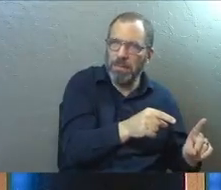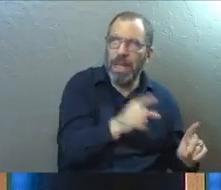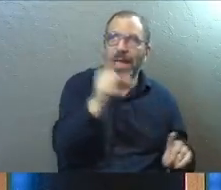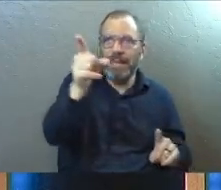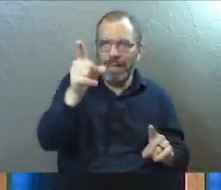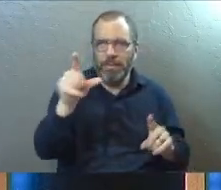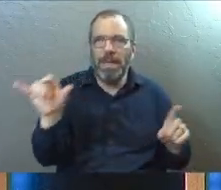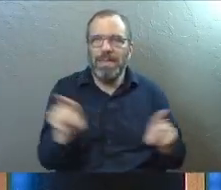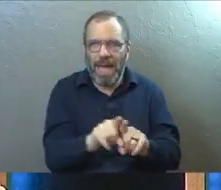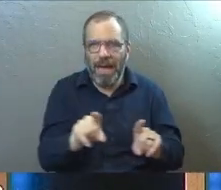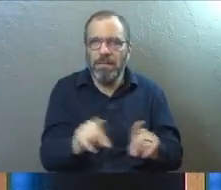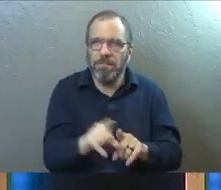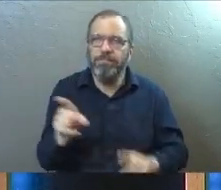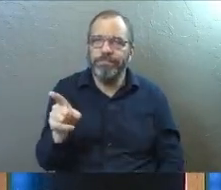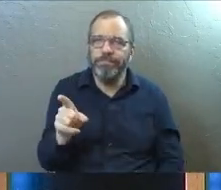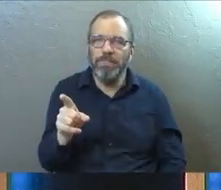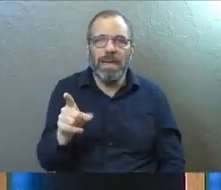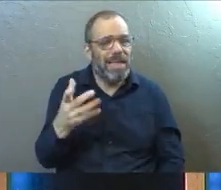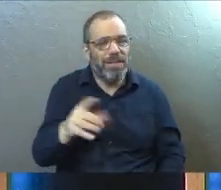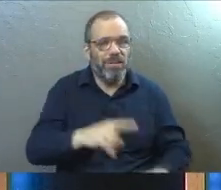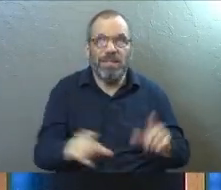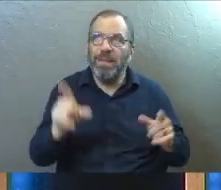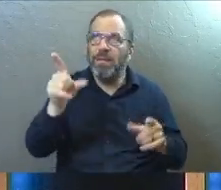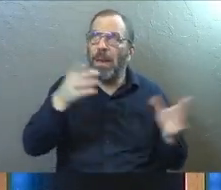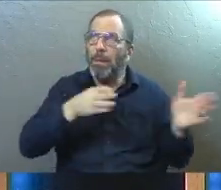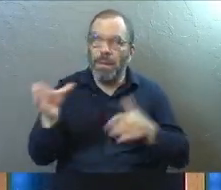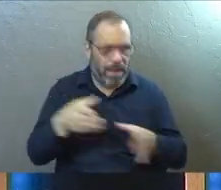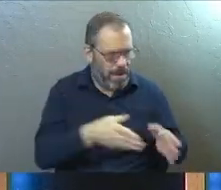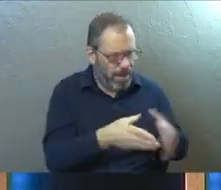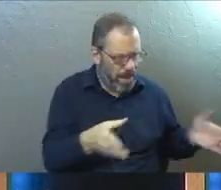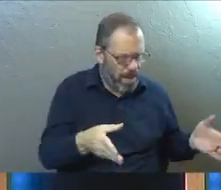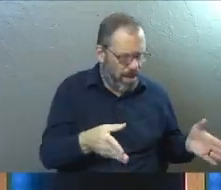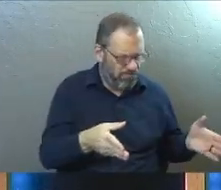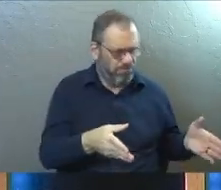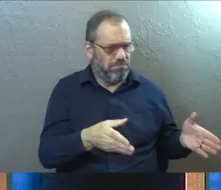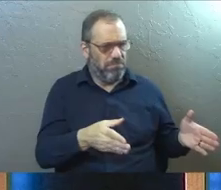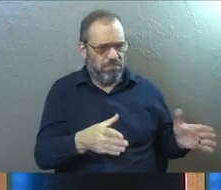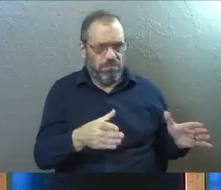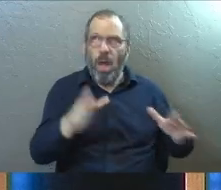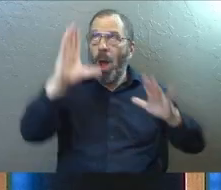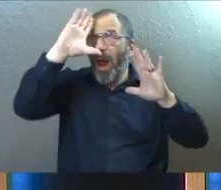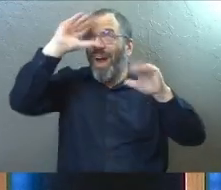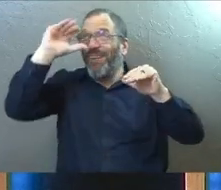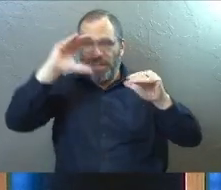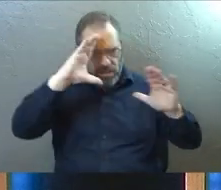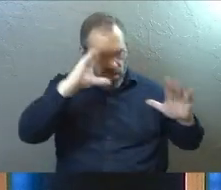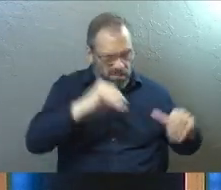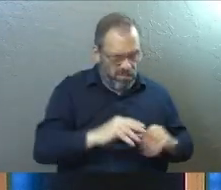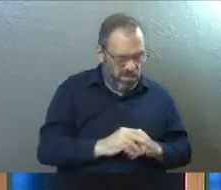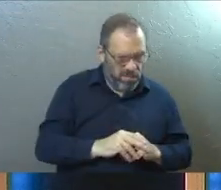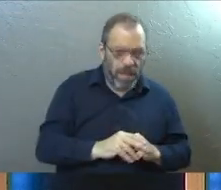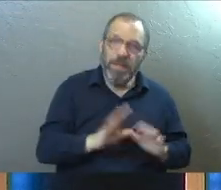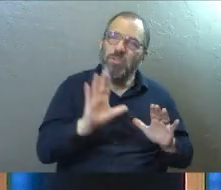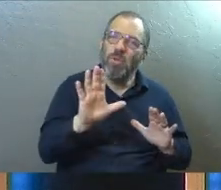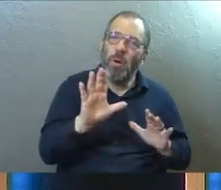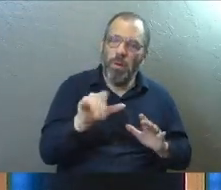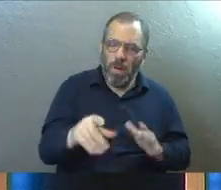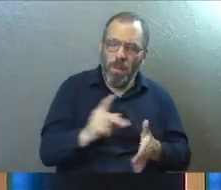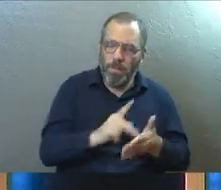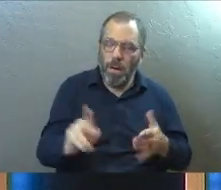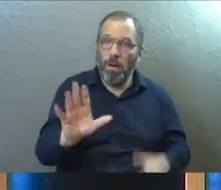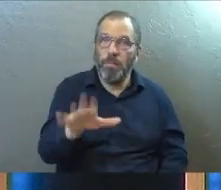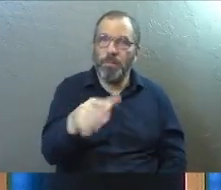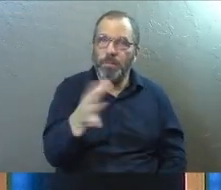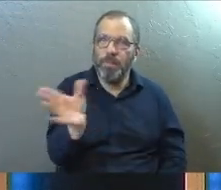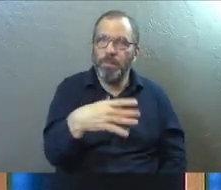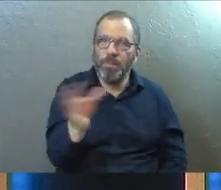lives, just like the Father does. They're just very different plans, right? Very different hopes for us. And so we're reminded by Paul, it's